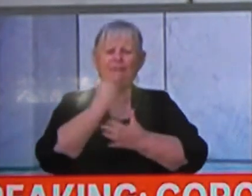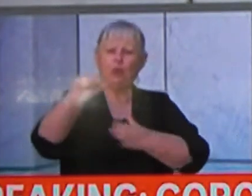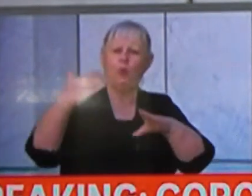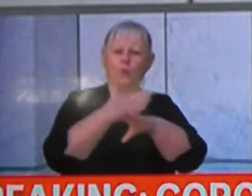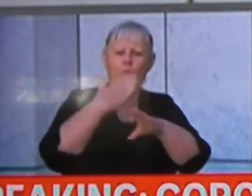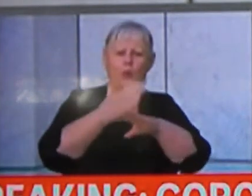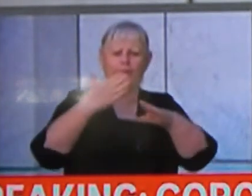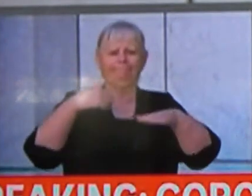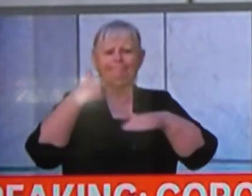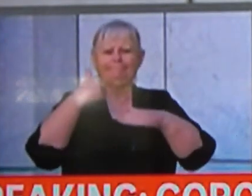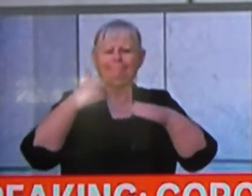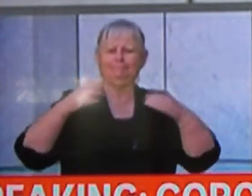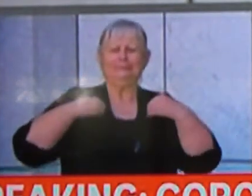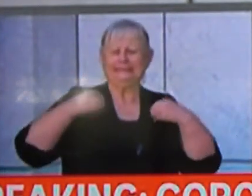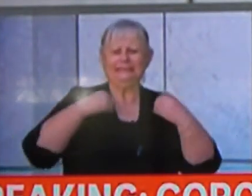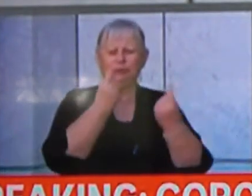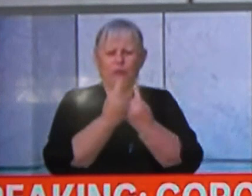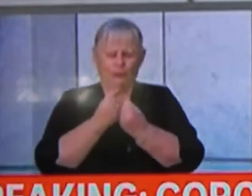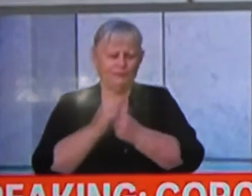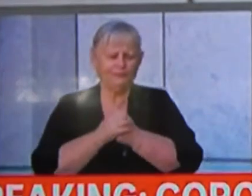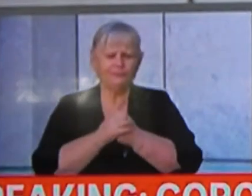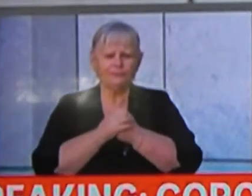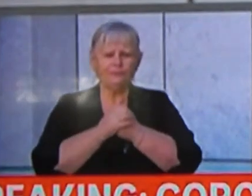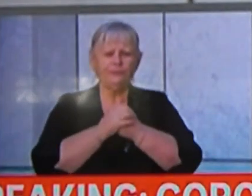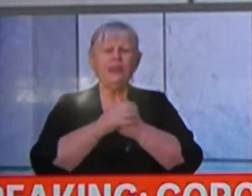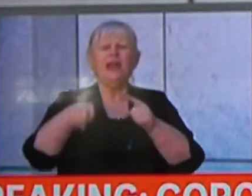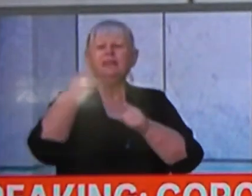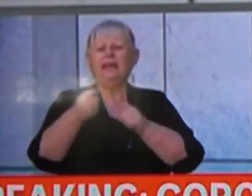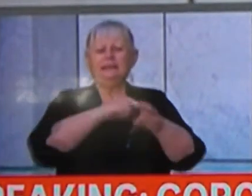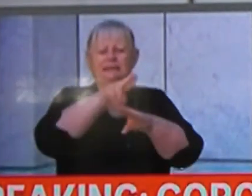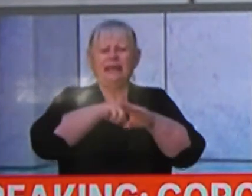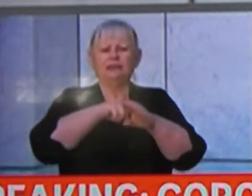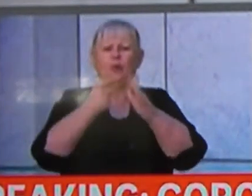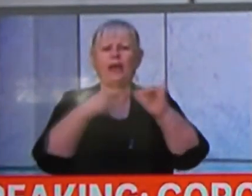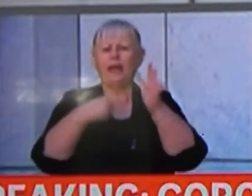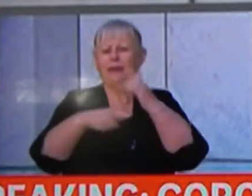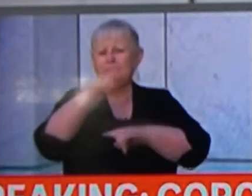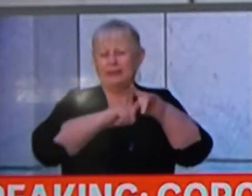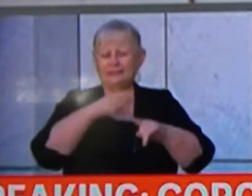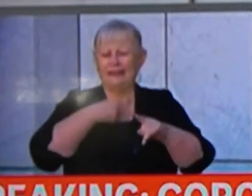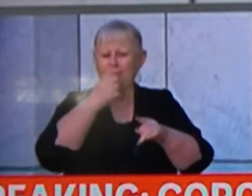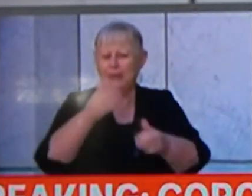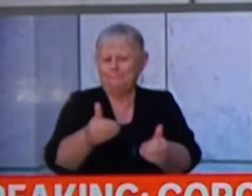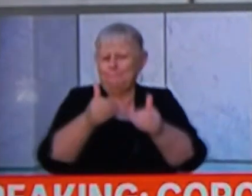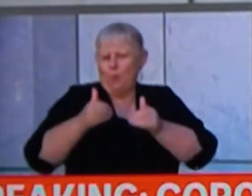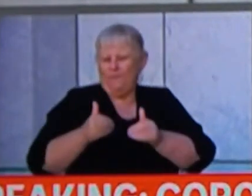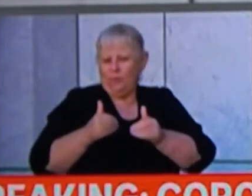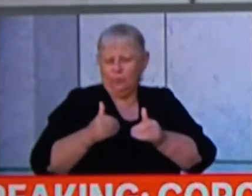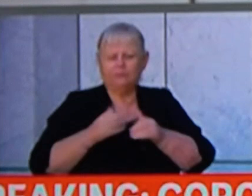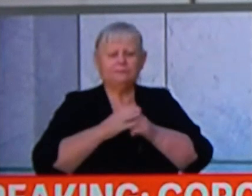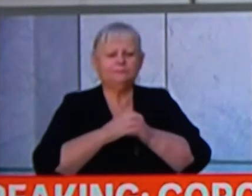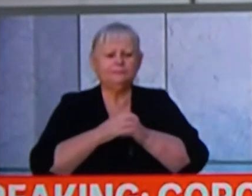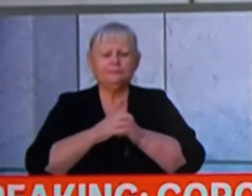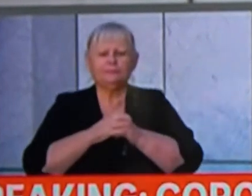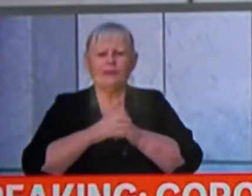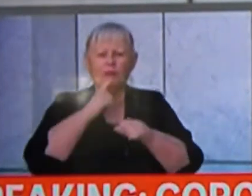livelihoods. I brought forward the next meeting of the National Cabinet to this evening after consulting